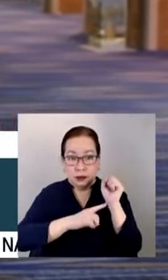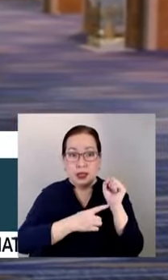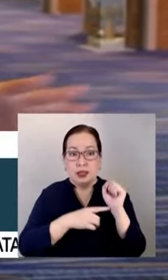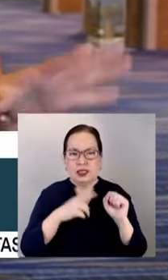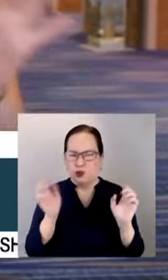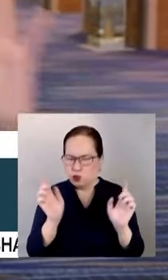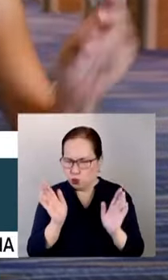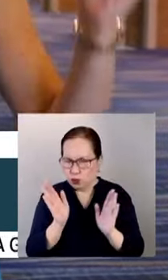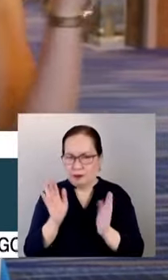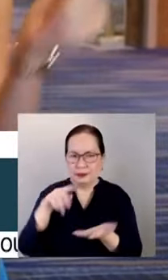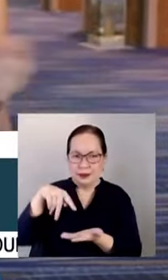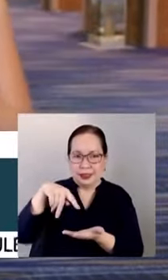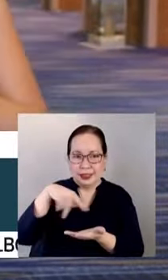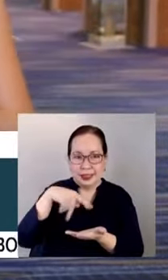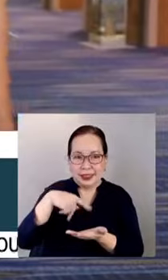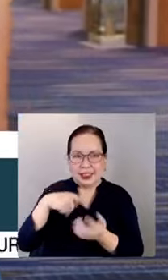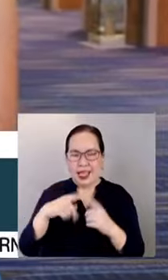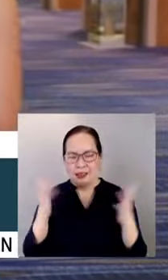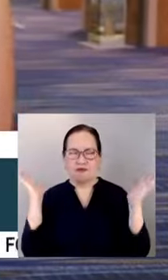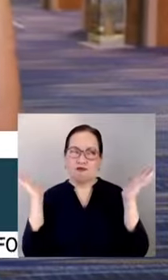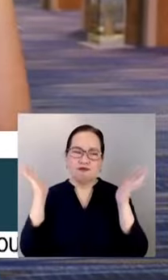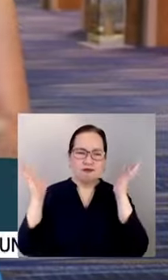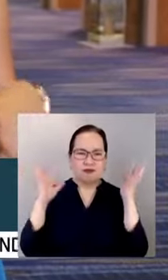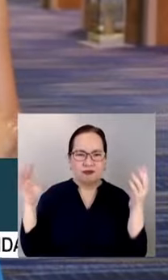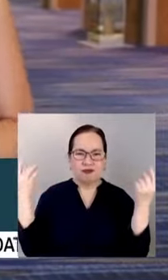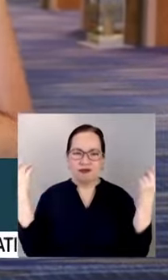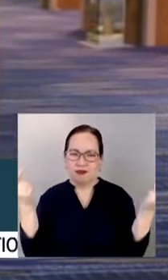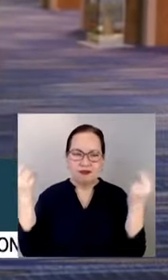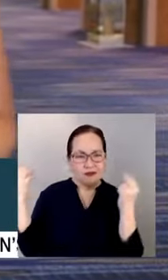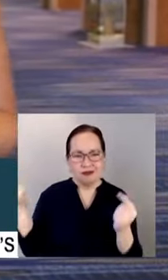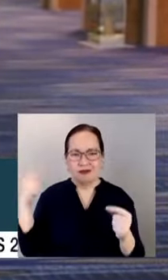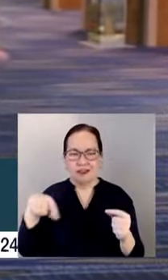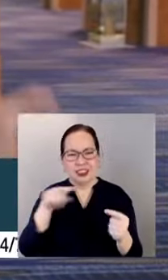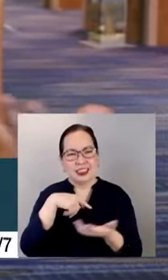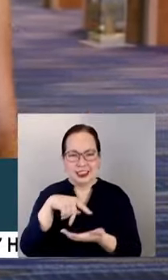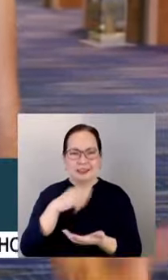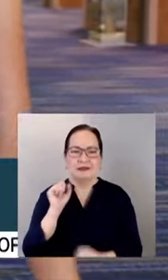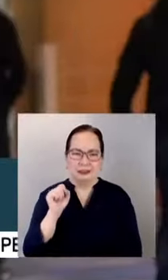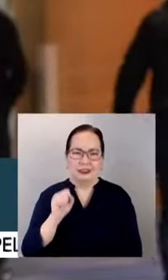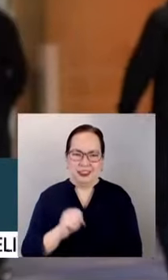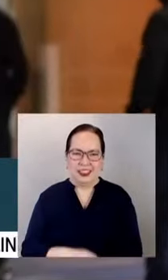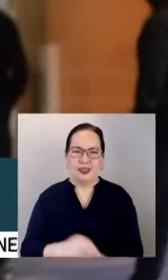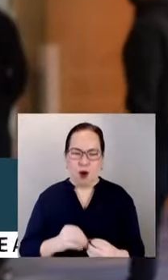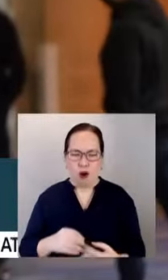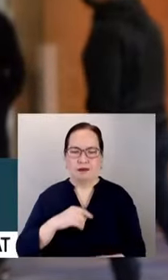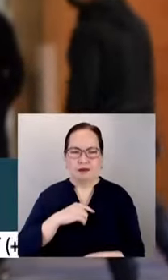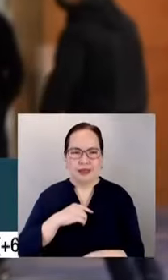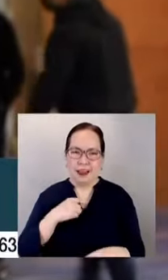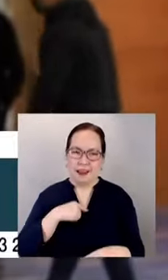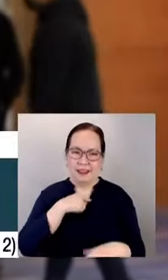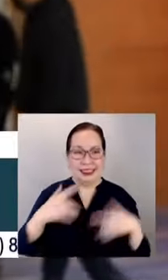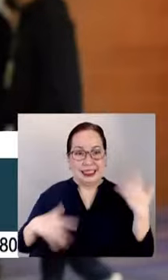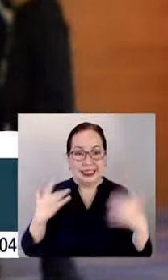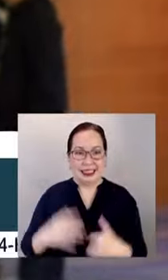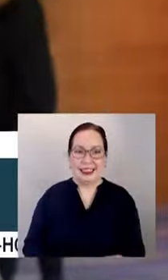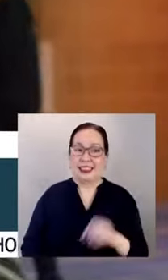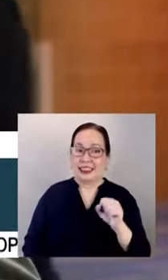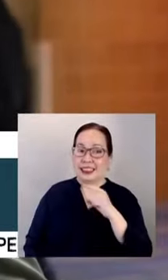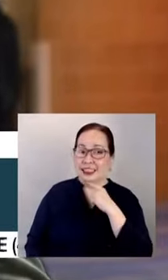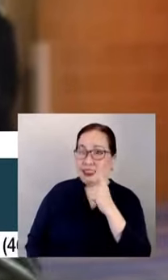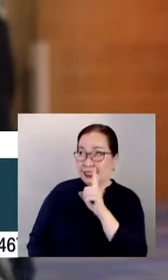and it's more like a party, like clapping our hands and, yes, getting some energy. Today, I'm here